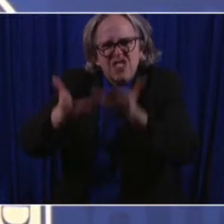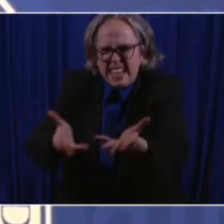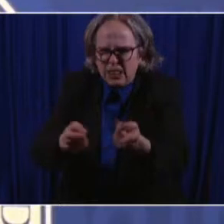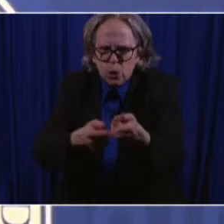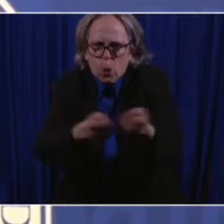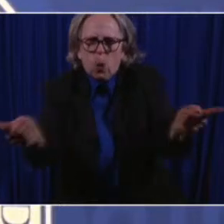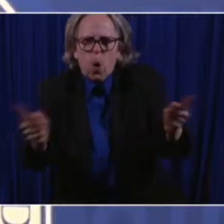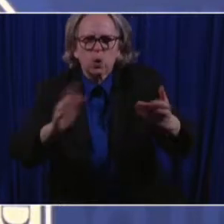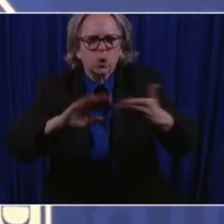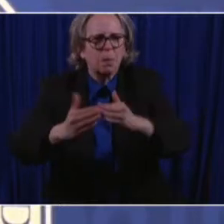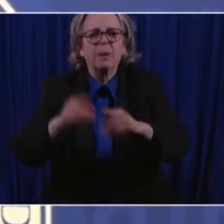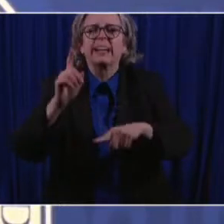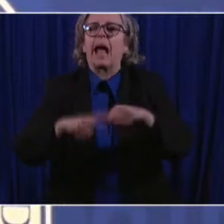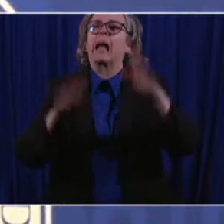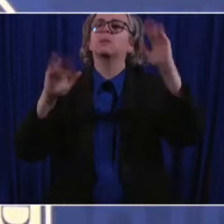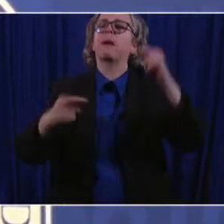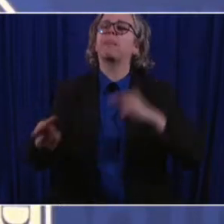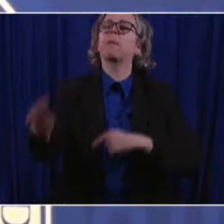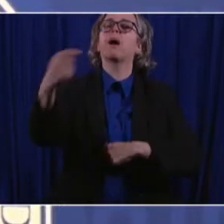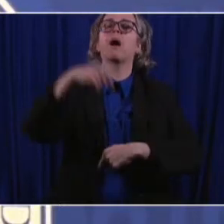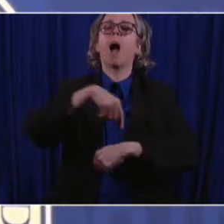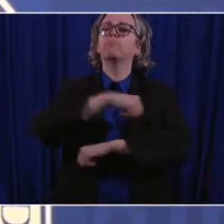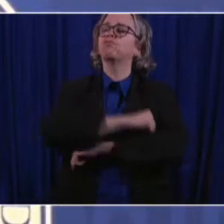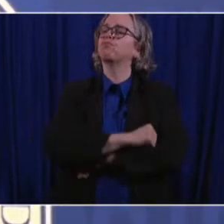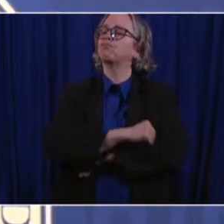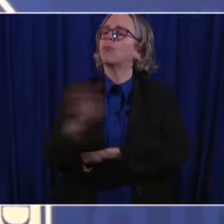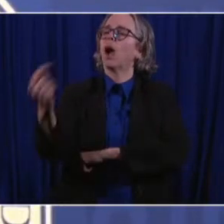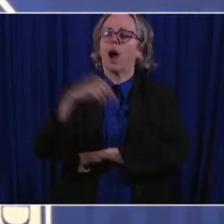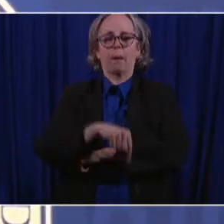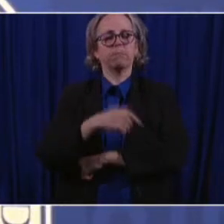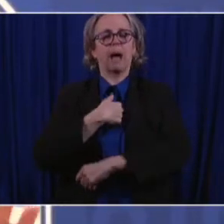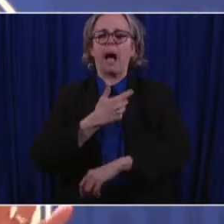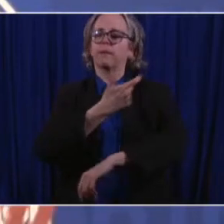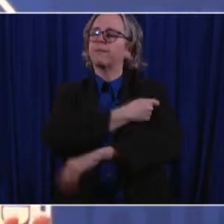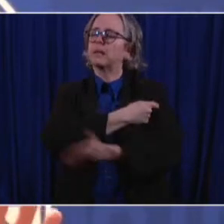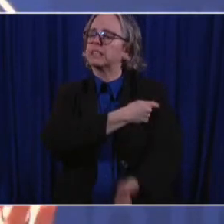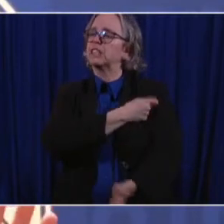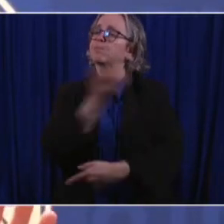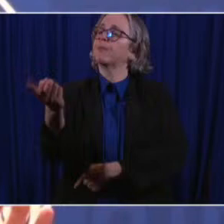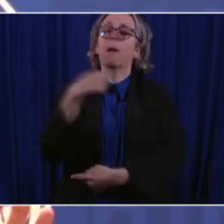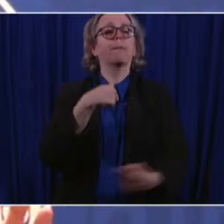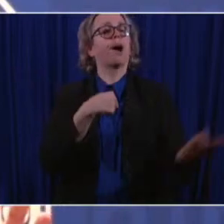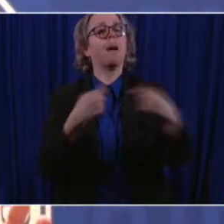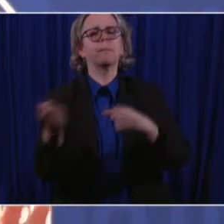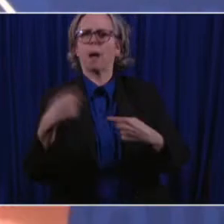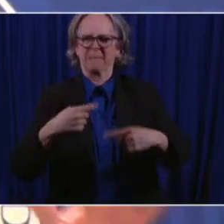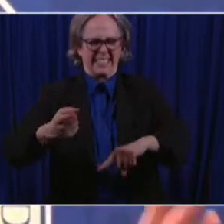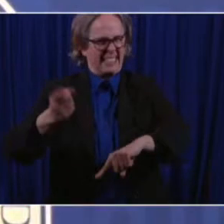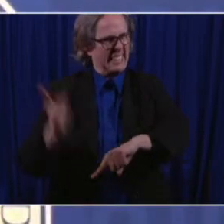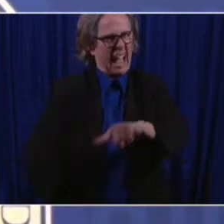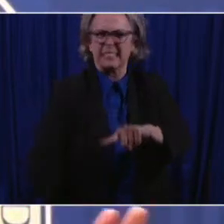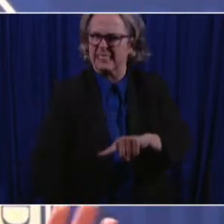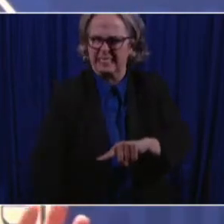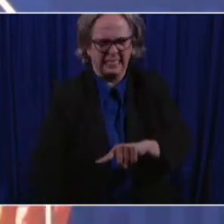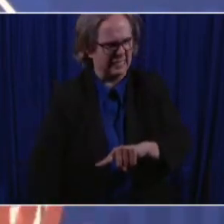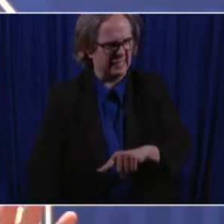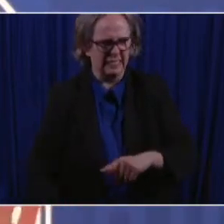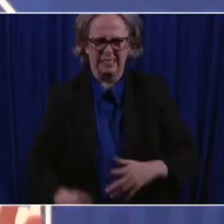our underserved are a number of barriers that we have to contend with. One is the idea of